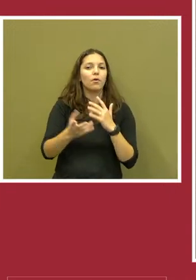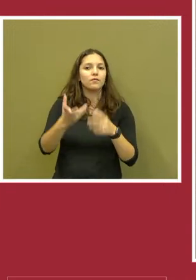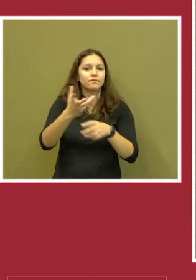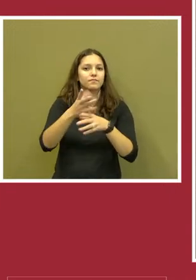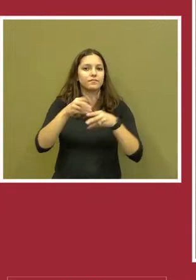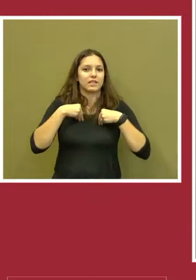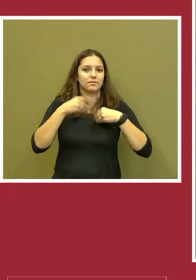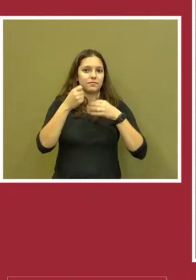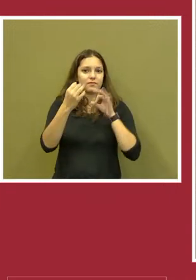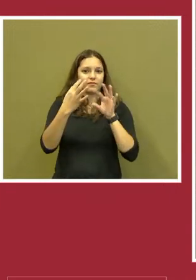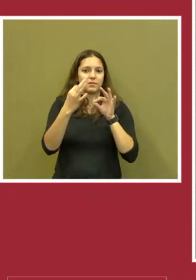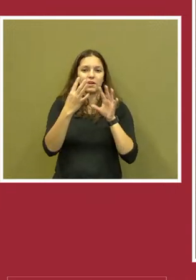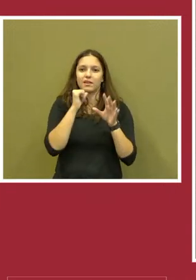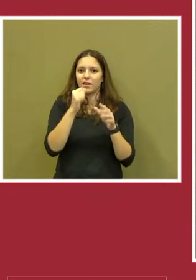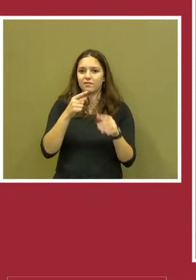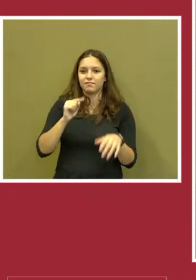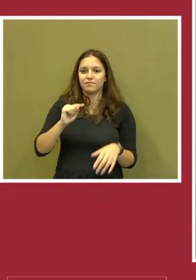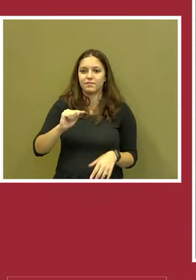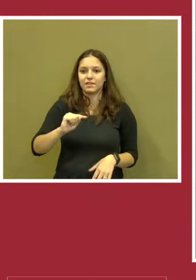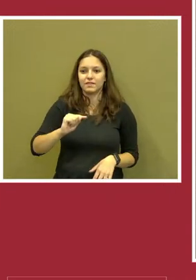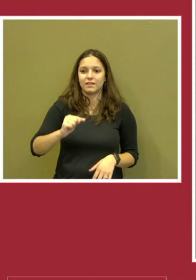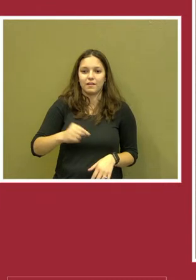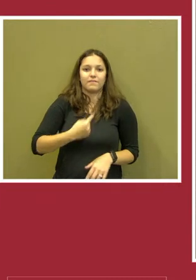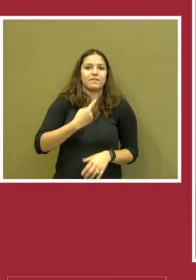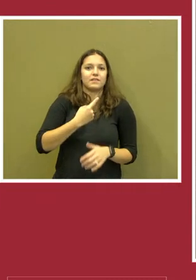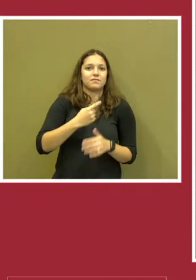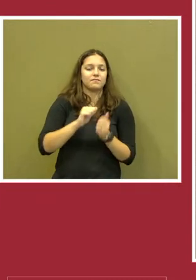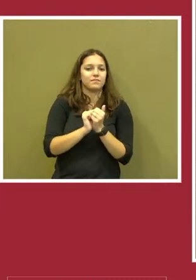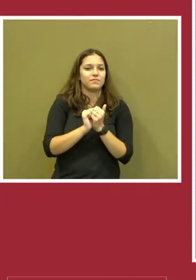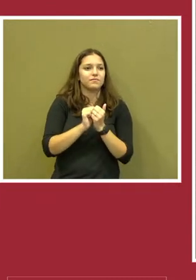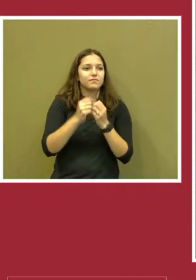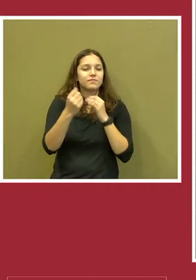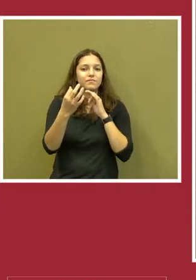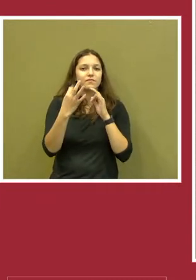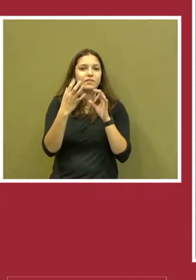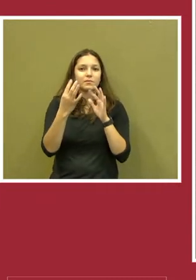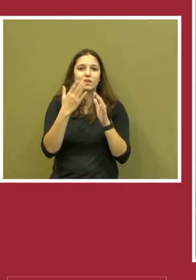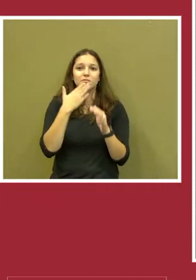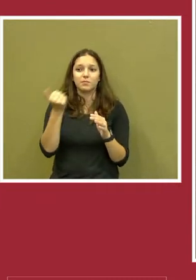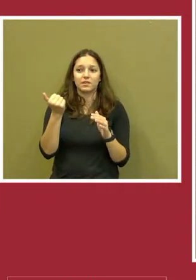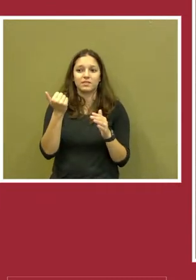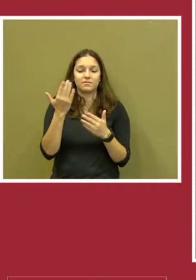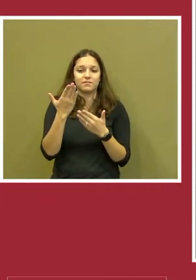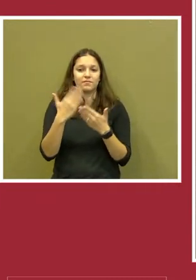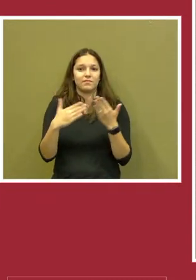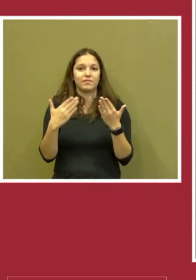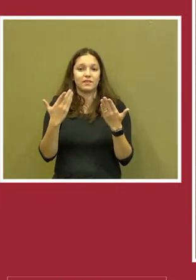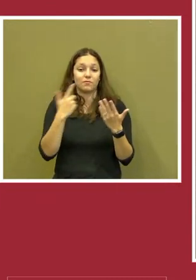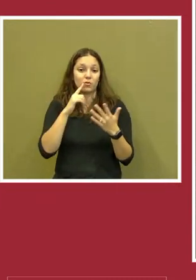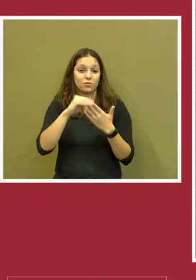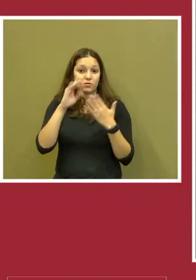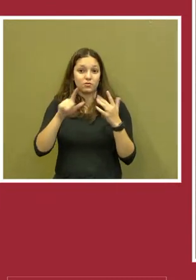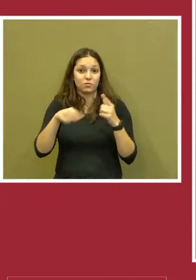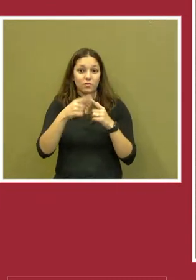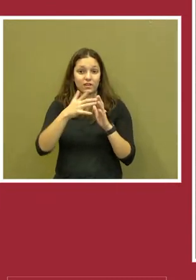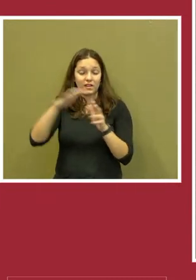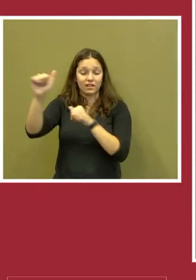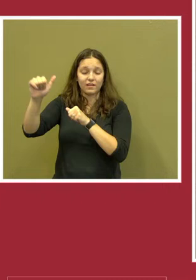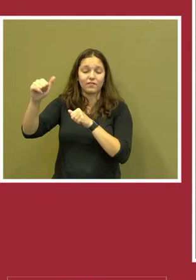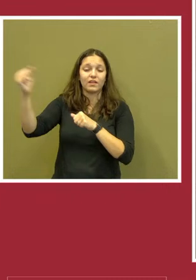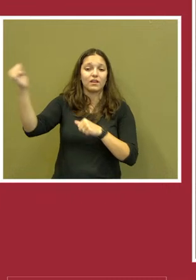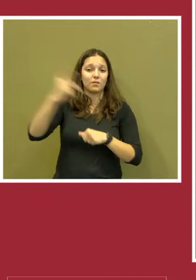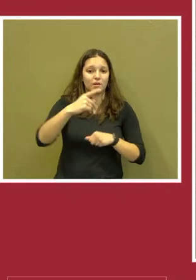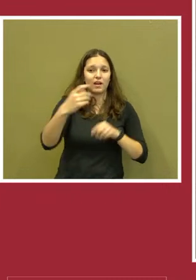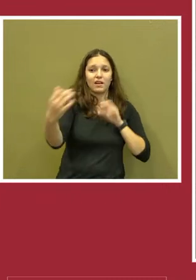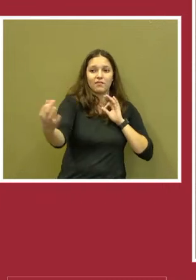and not being offended with feedback. So I would say though, that's probably the best attributes of our students once they leave. When they come back and they give